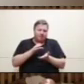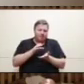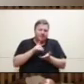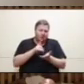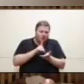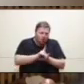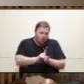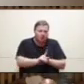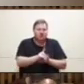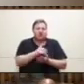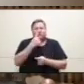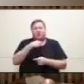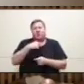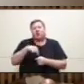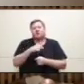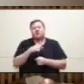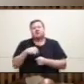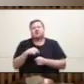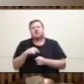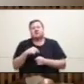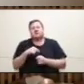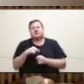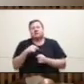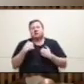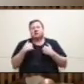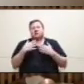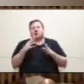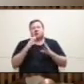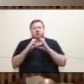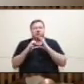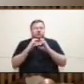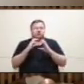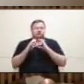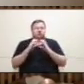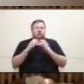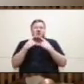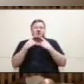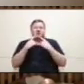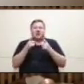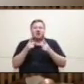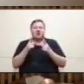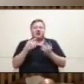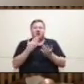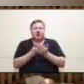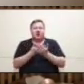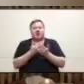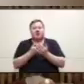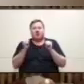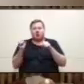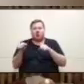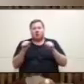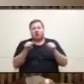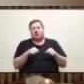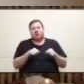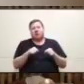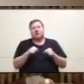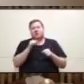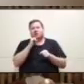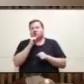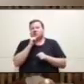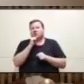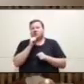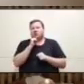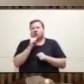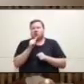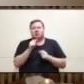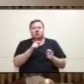think that is when we must start to have a conversation with them to say, may we agree that let us not